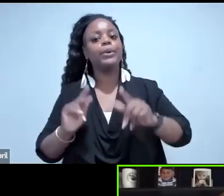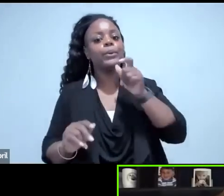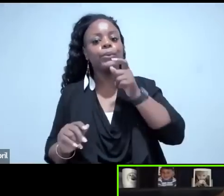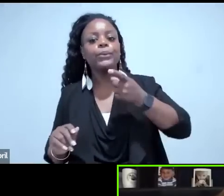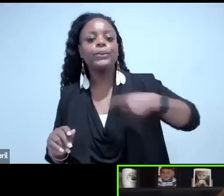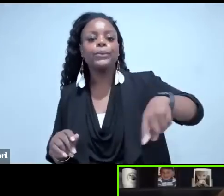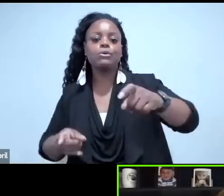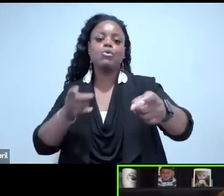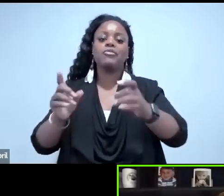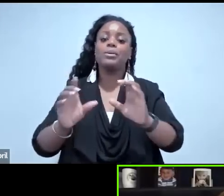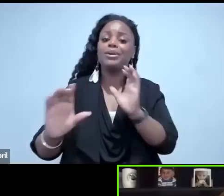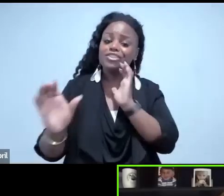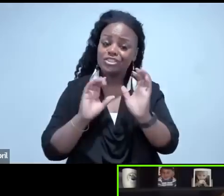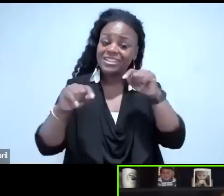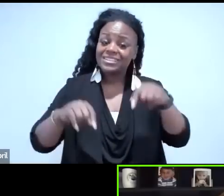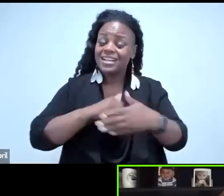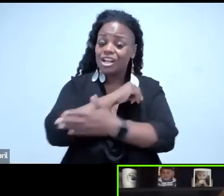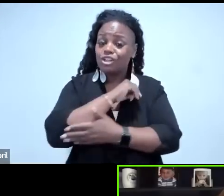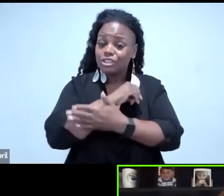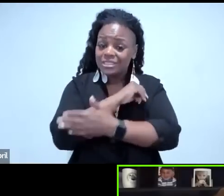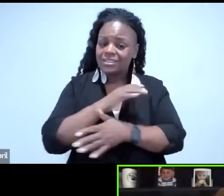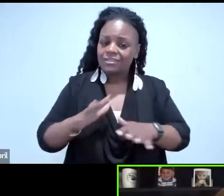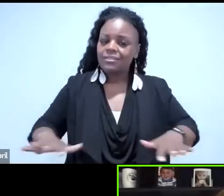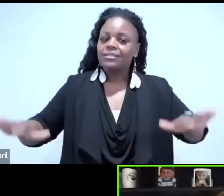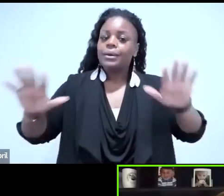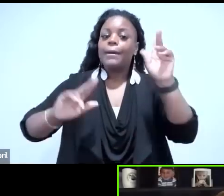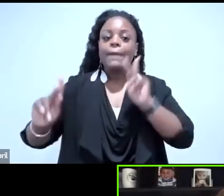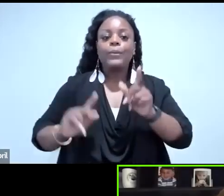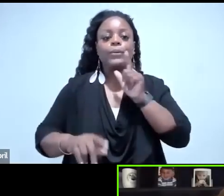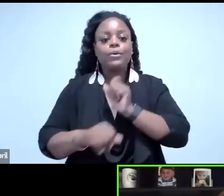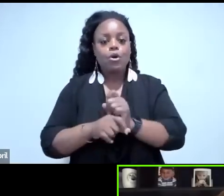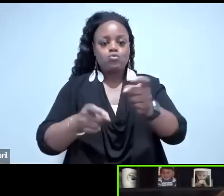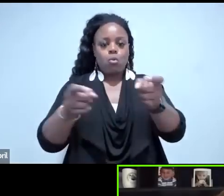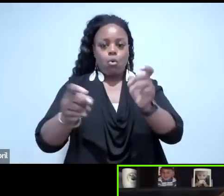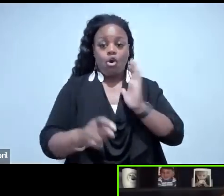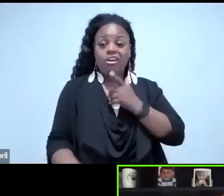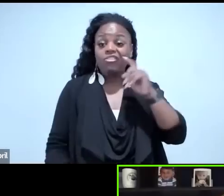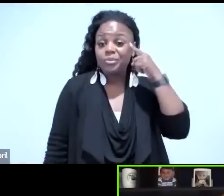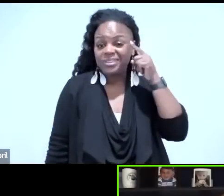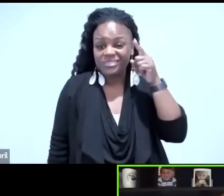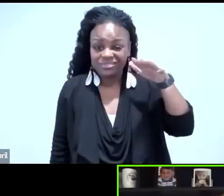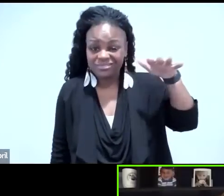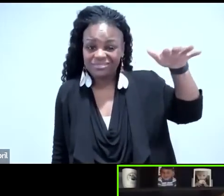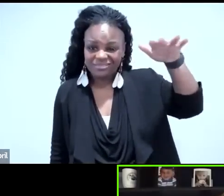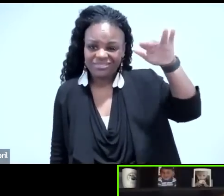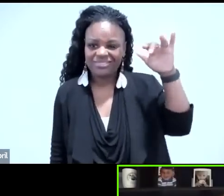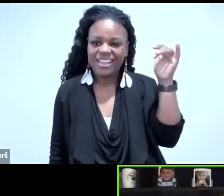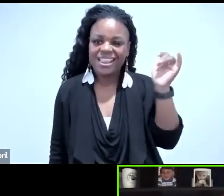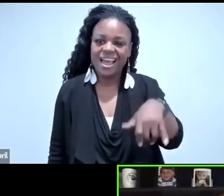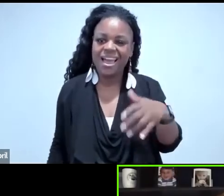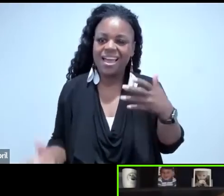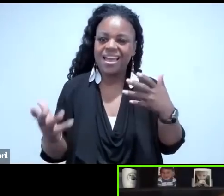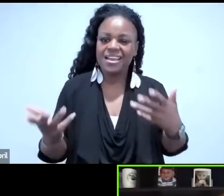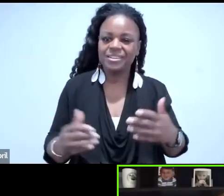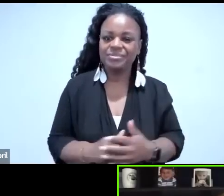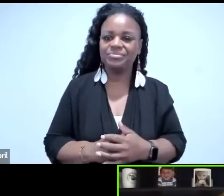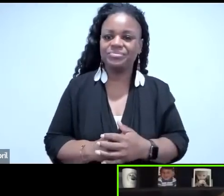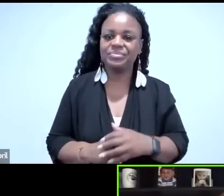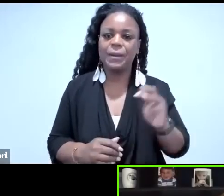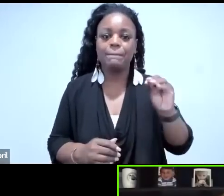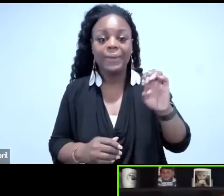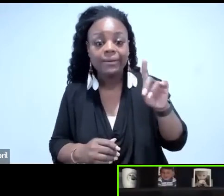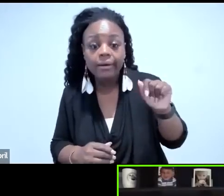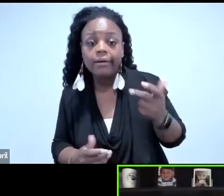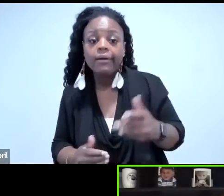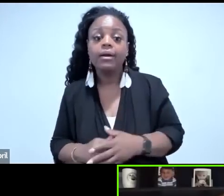our government, are fewer and fewer with more and more money. So thank you so much for this opportunity. But this is a promising